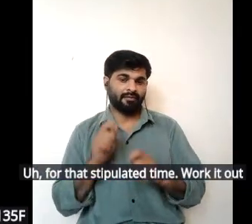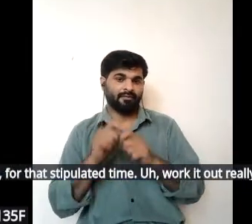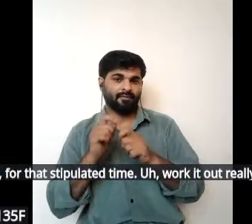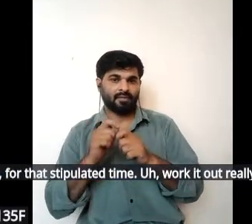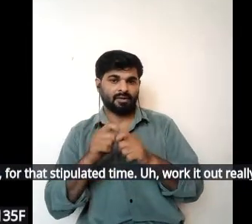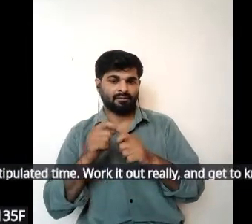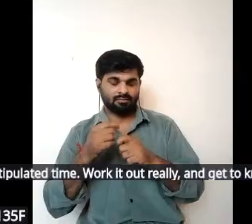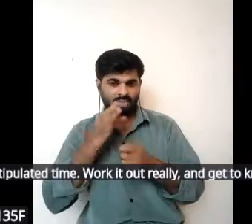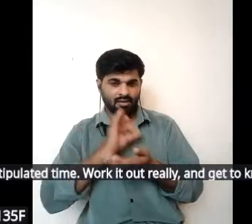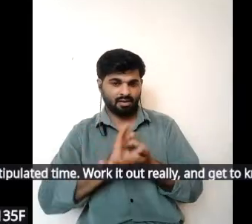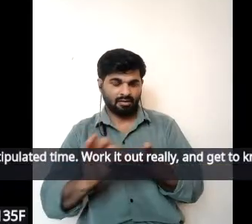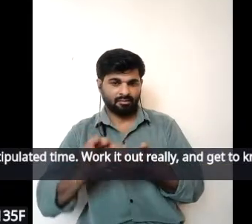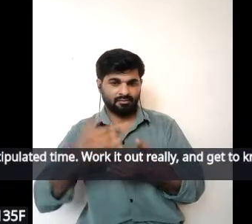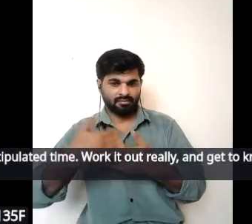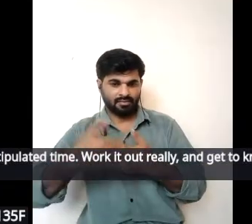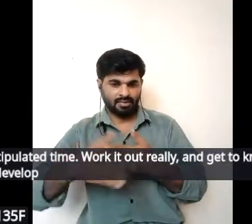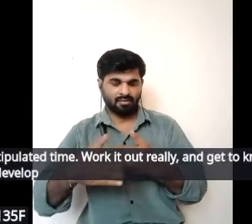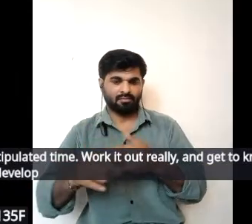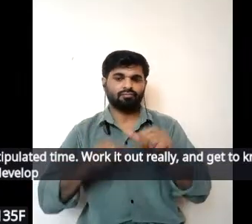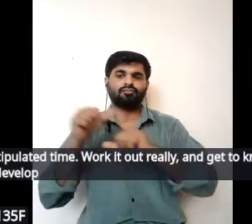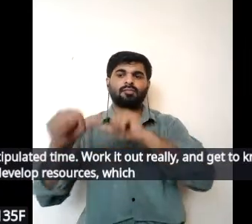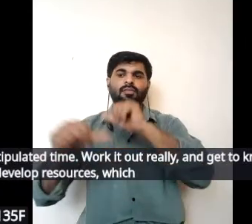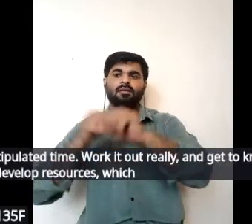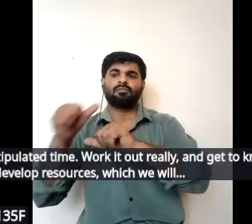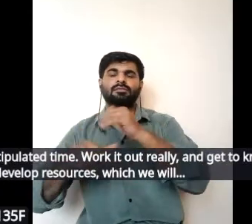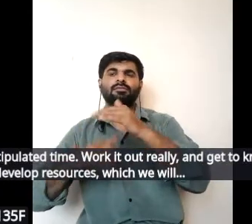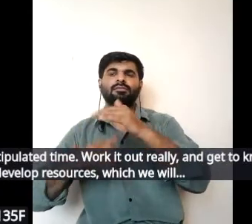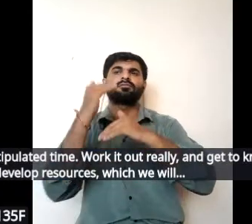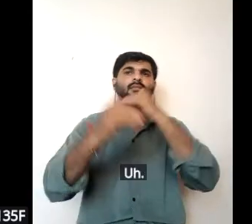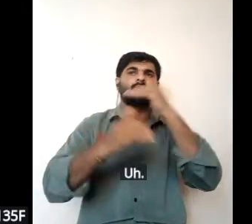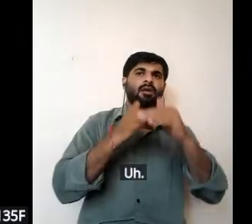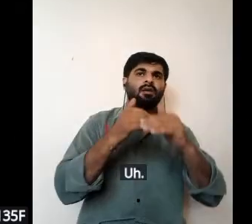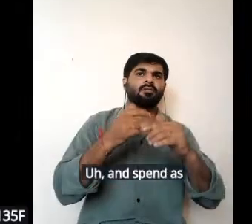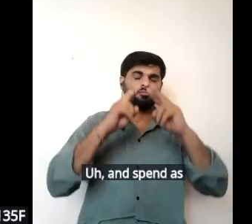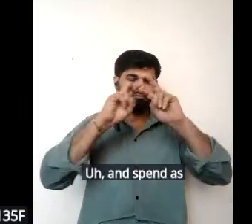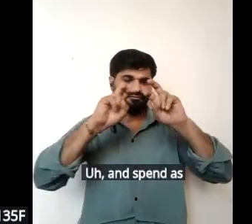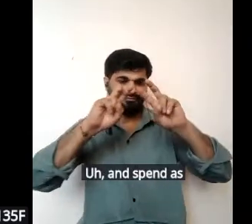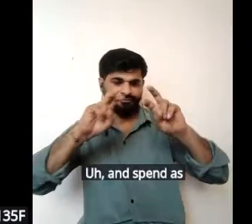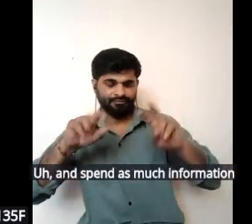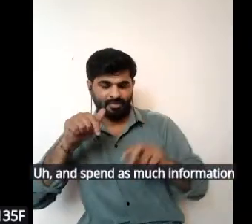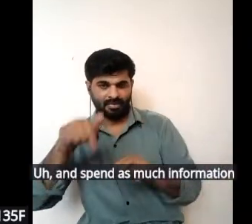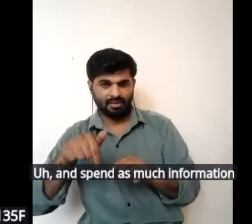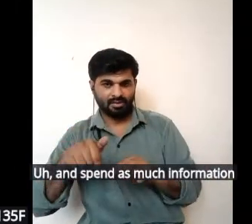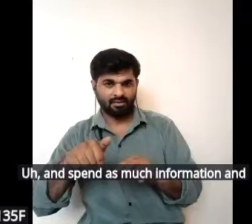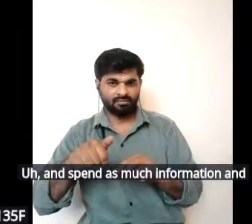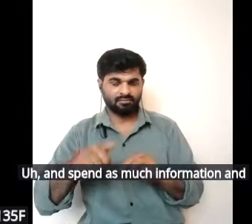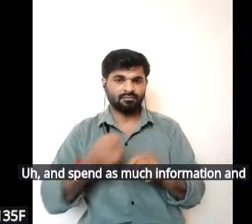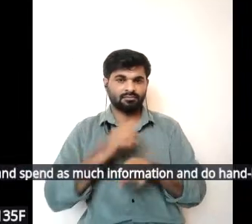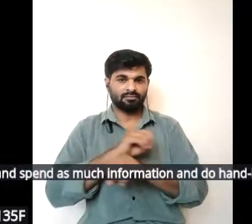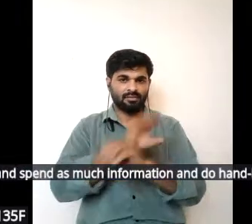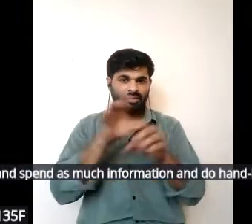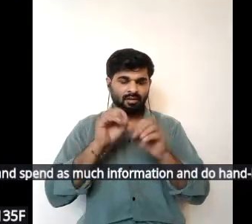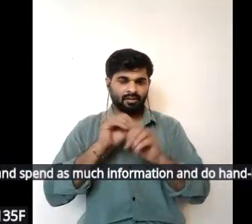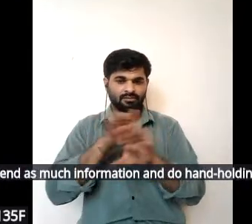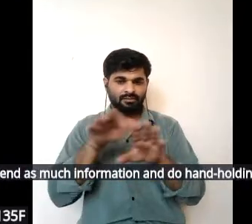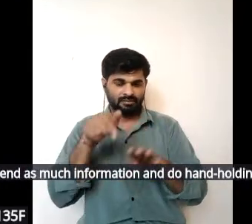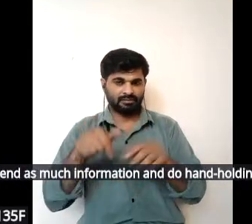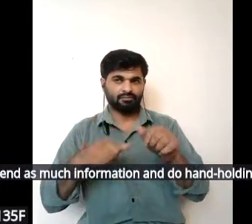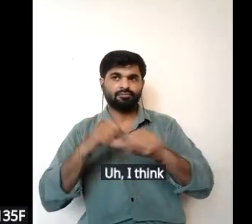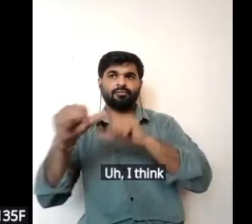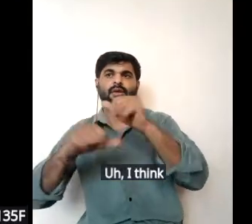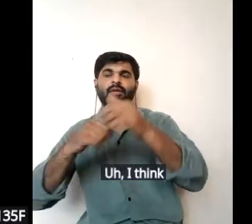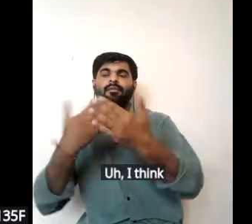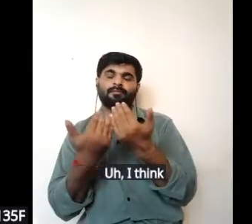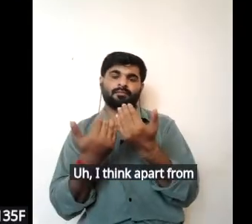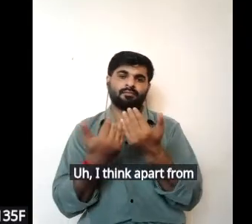know more about the process, develop resources, which we will, and spread as much information and do handholding as possible. I think